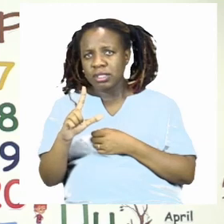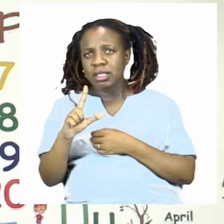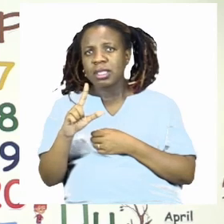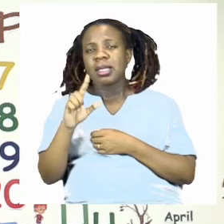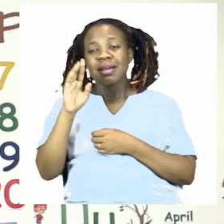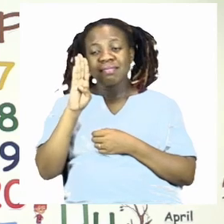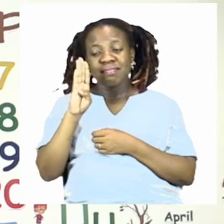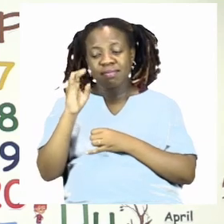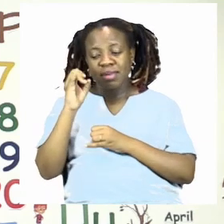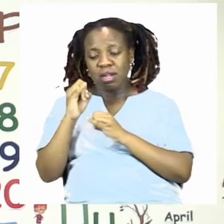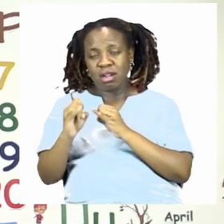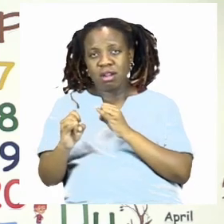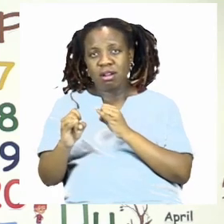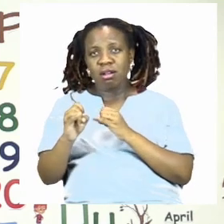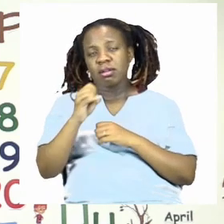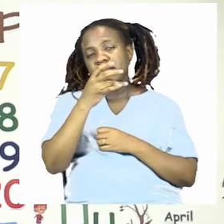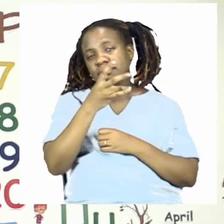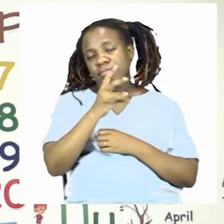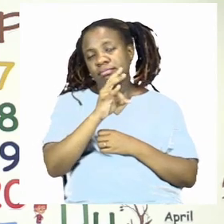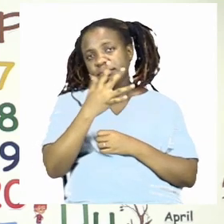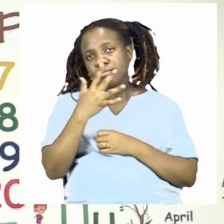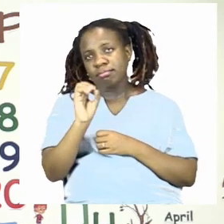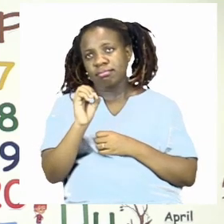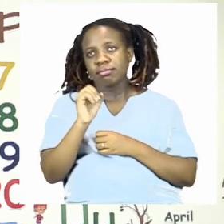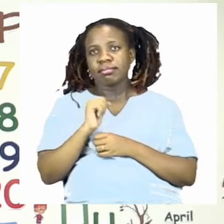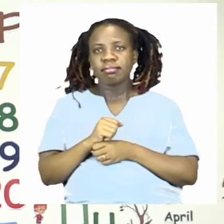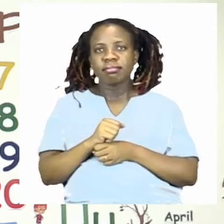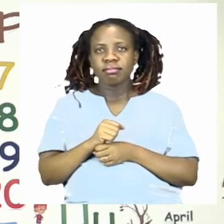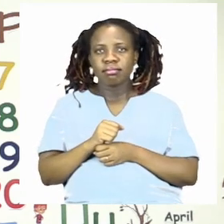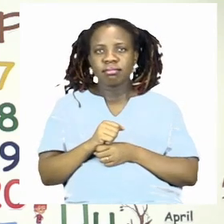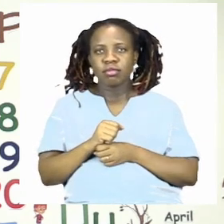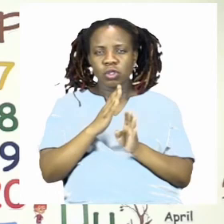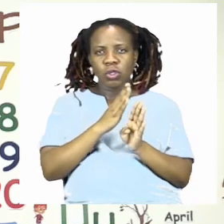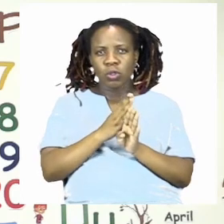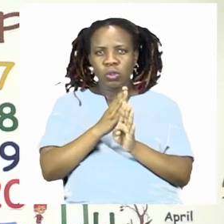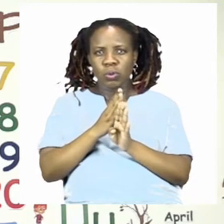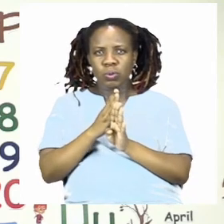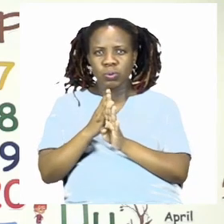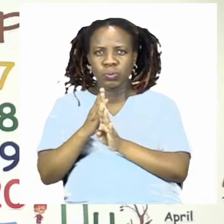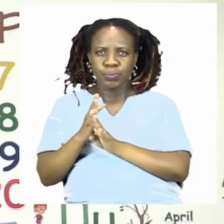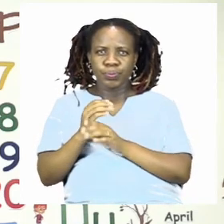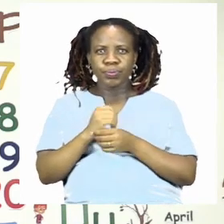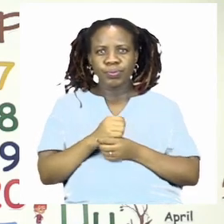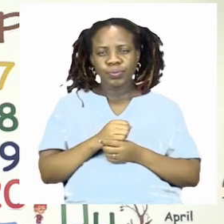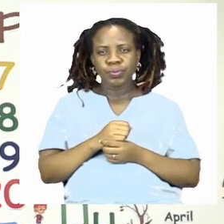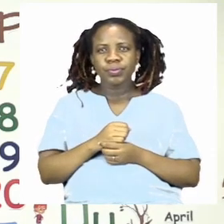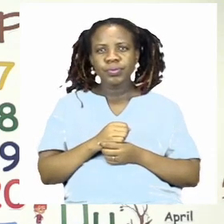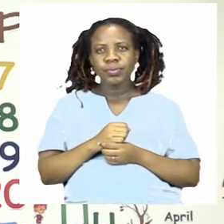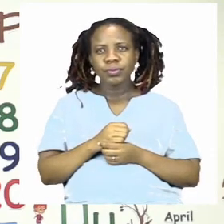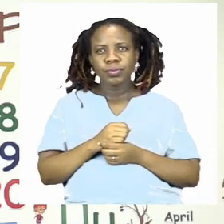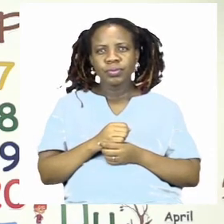750 liters. So that would be the order that you have to arrange your fire trucks in. Now,